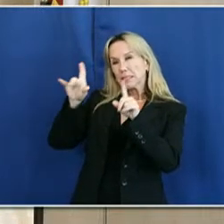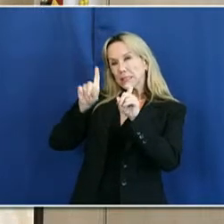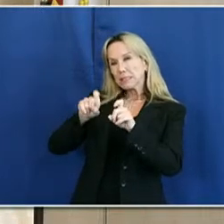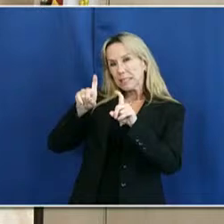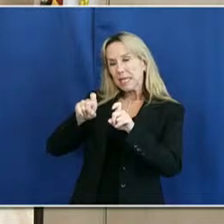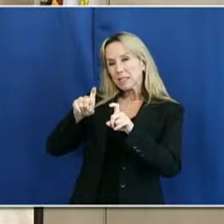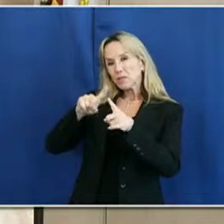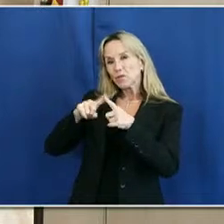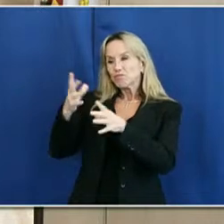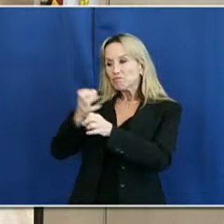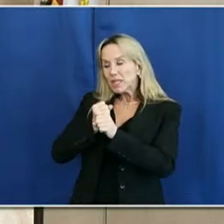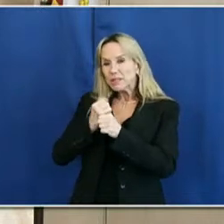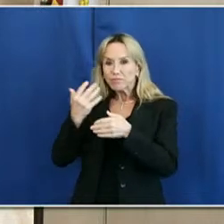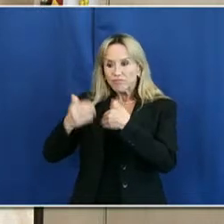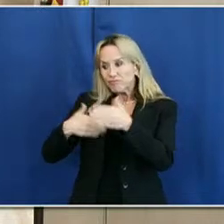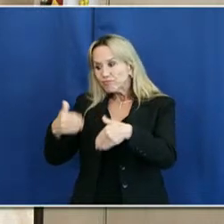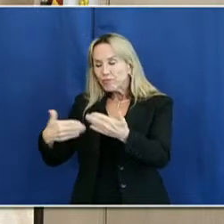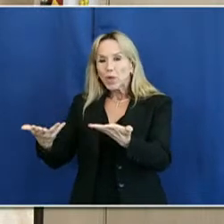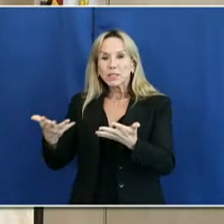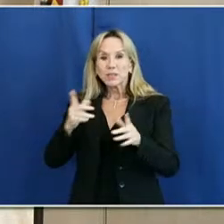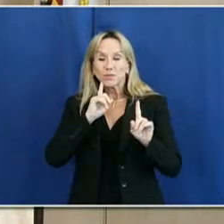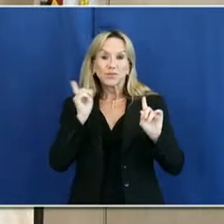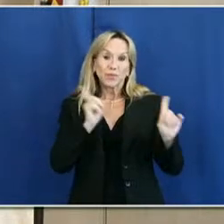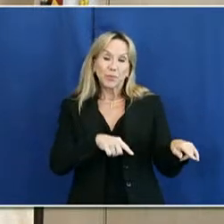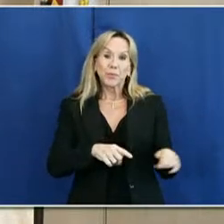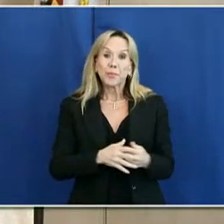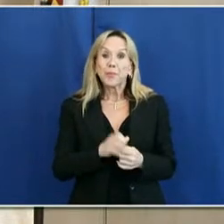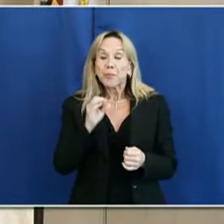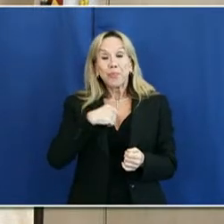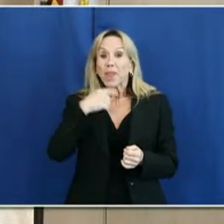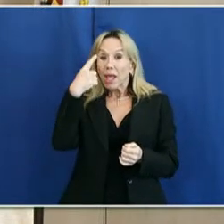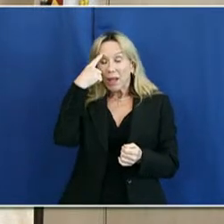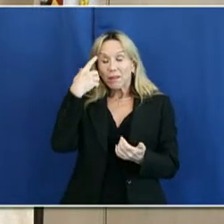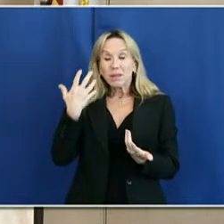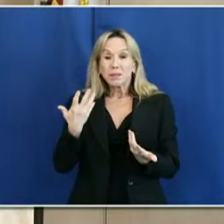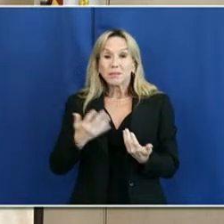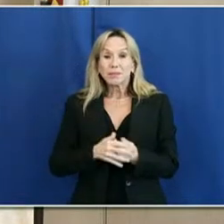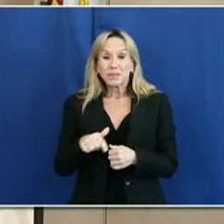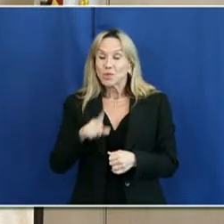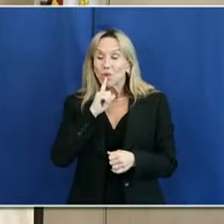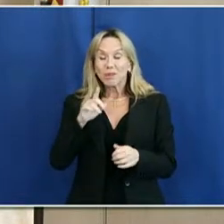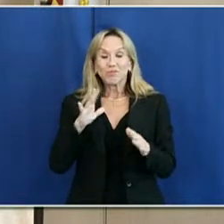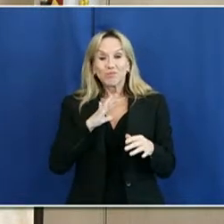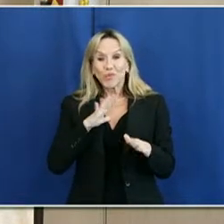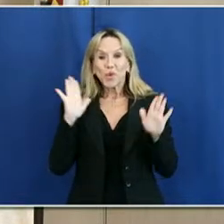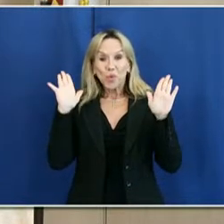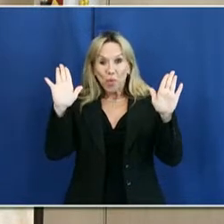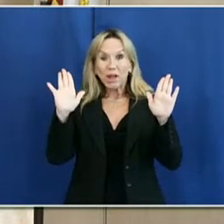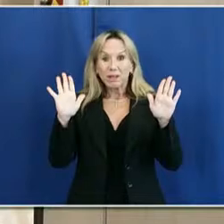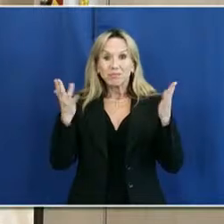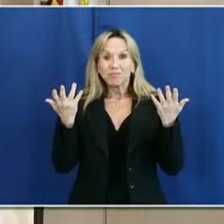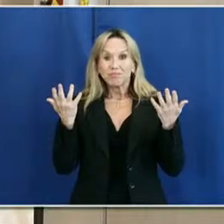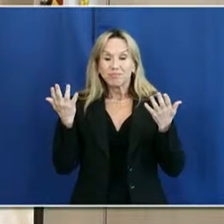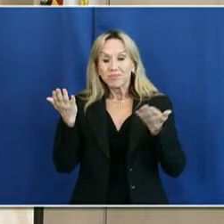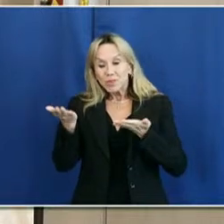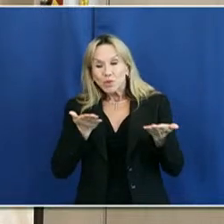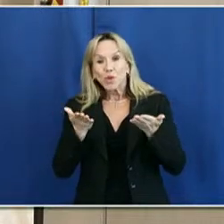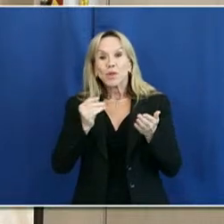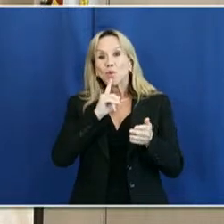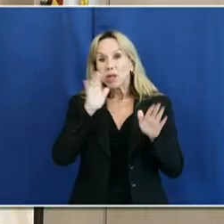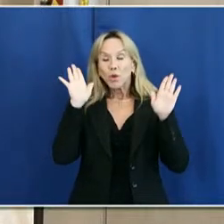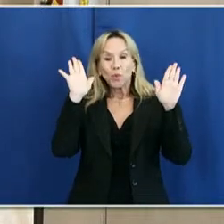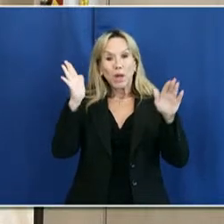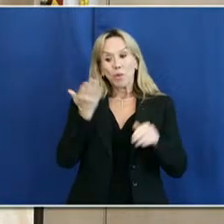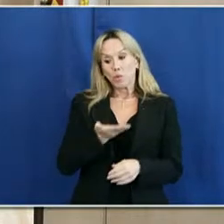tests for processing. So I think this is a great service and resource to